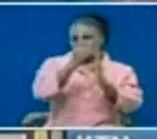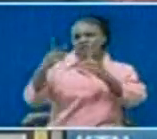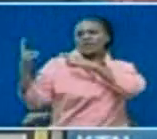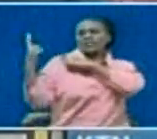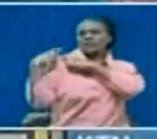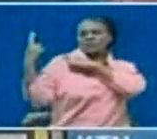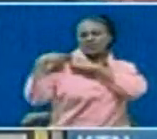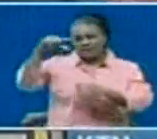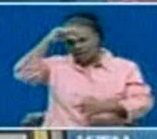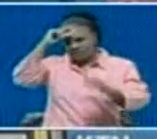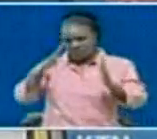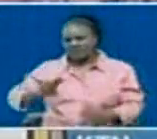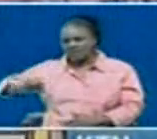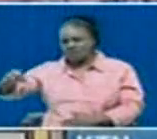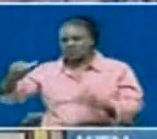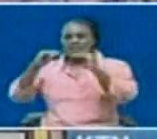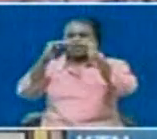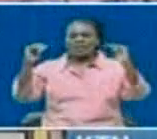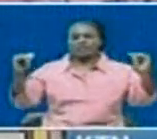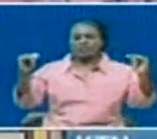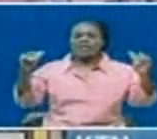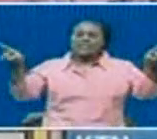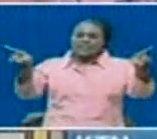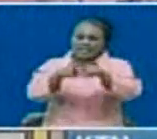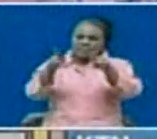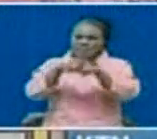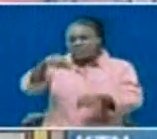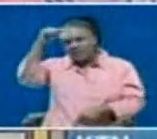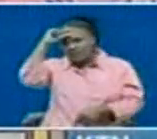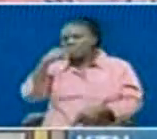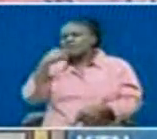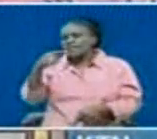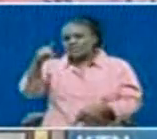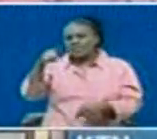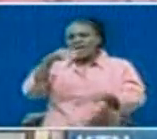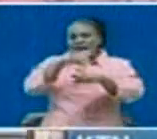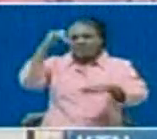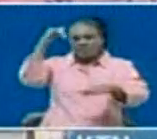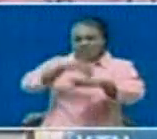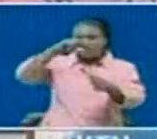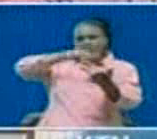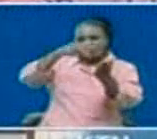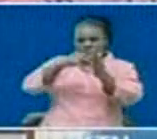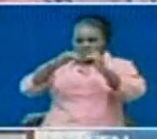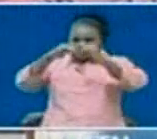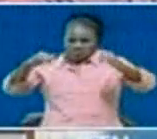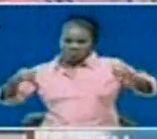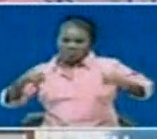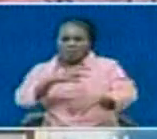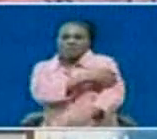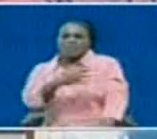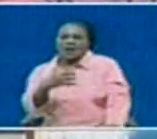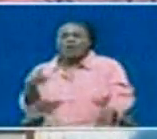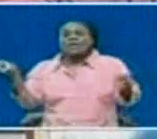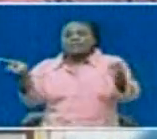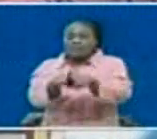role of the governor at the county level. Further, the governors argue that the act interferes with the principle of separation of powers,